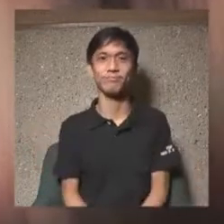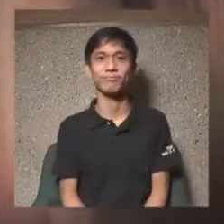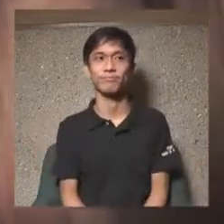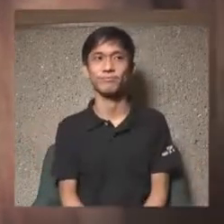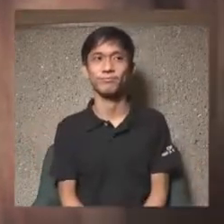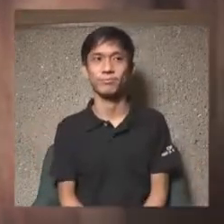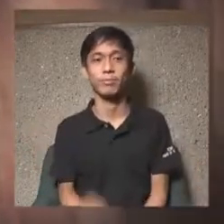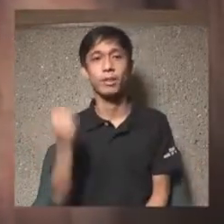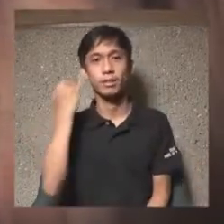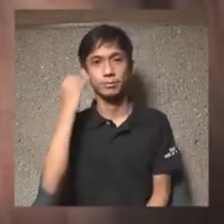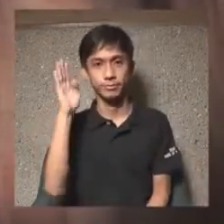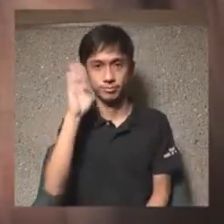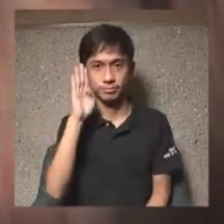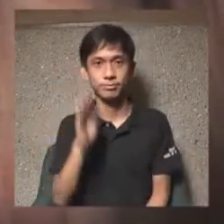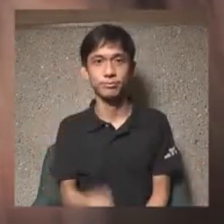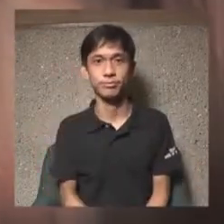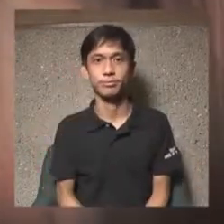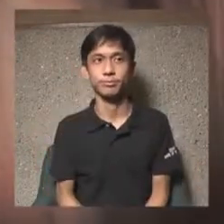unique way.